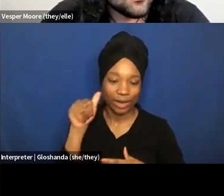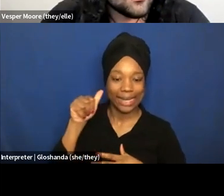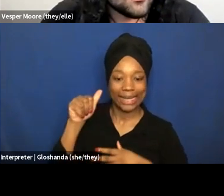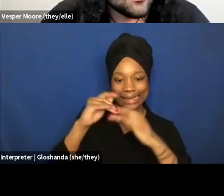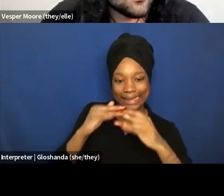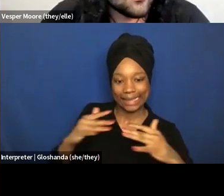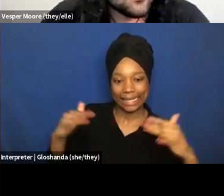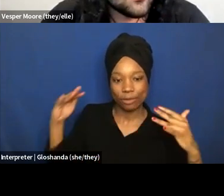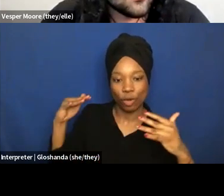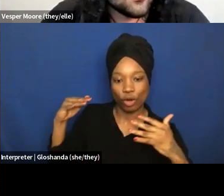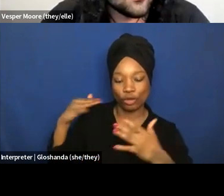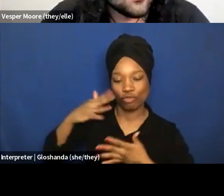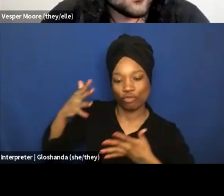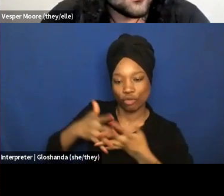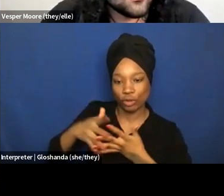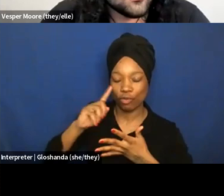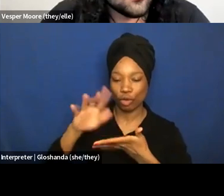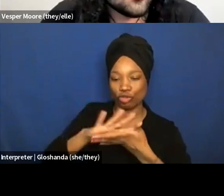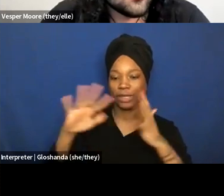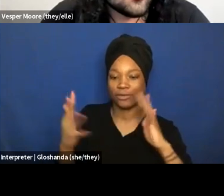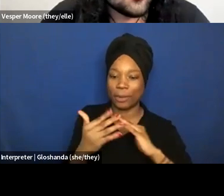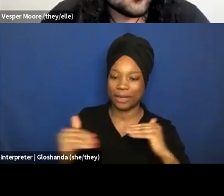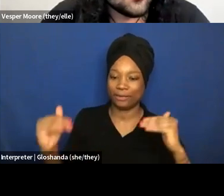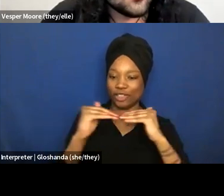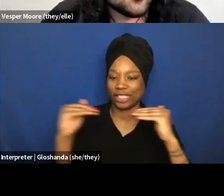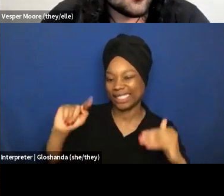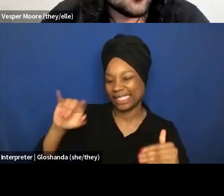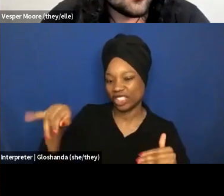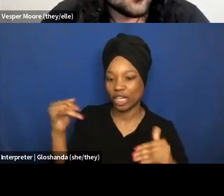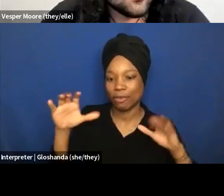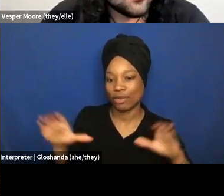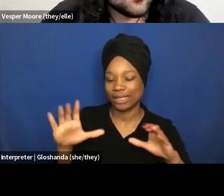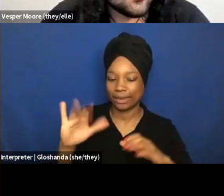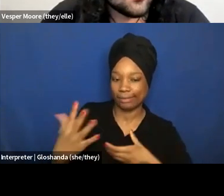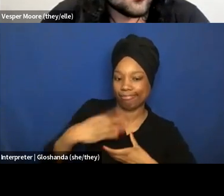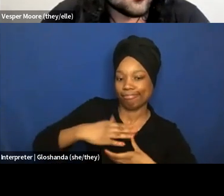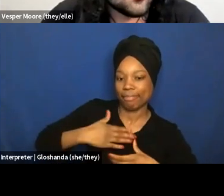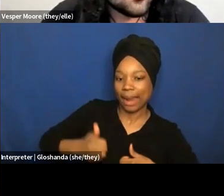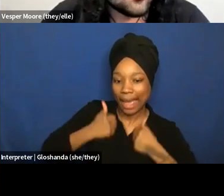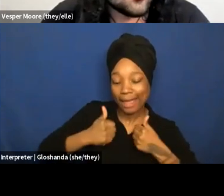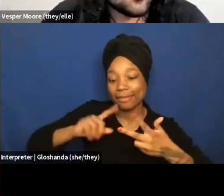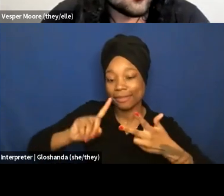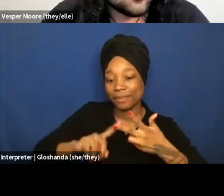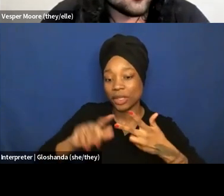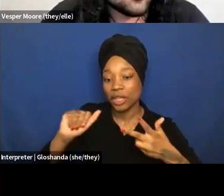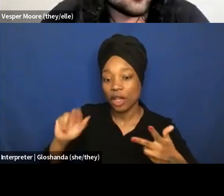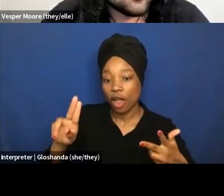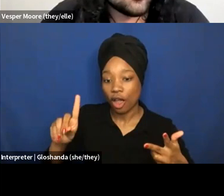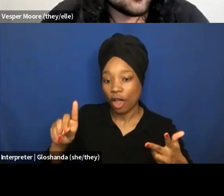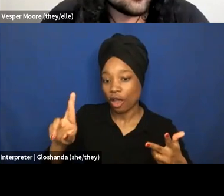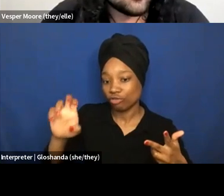that have very much been a part of my life. Audre Lorde as the base very